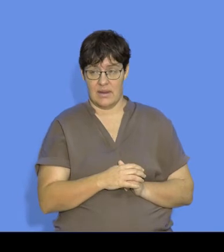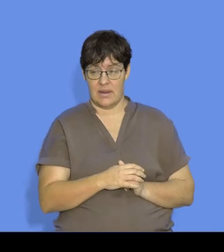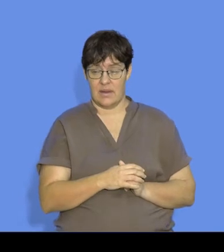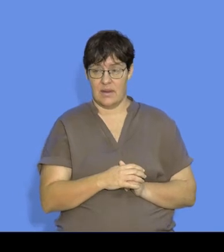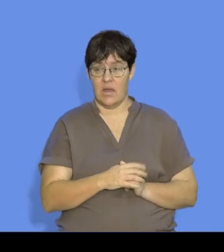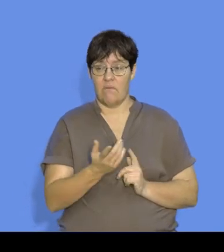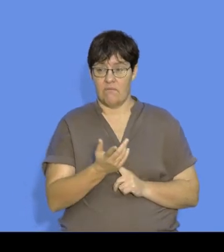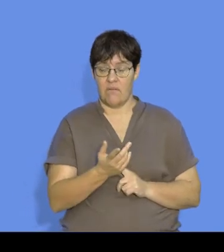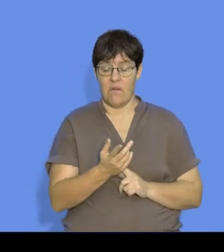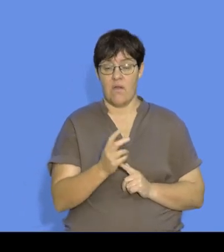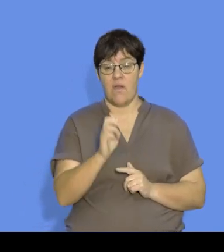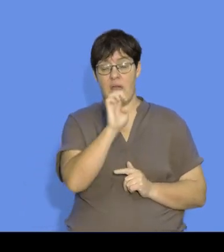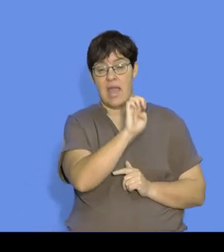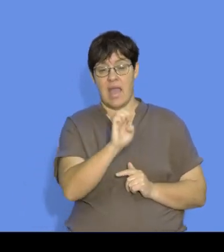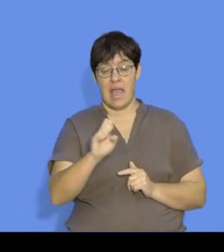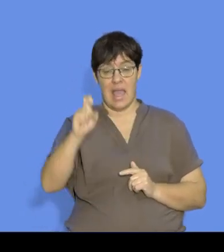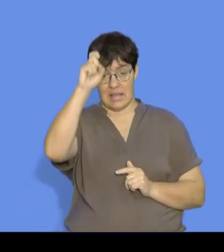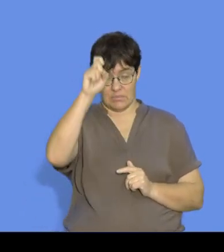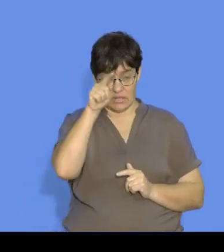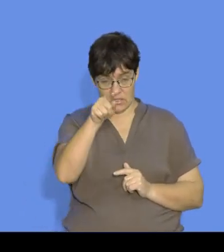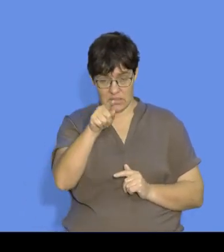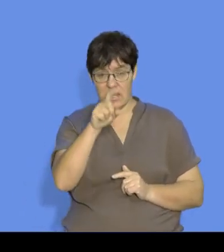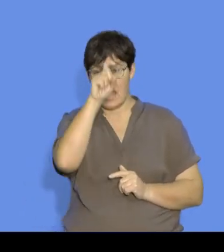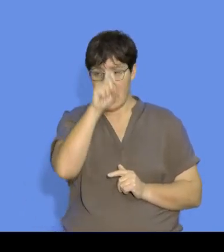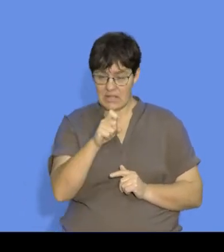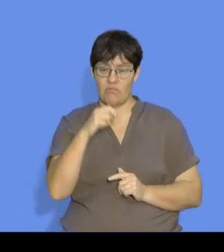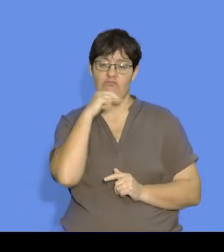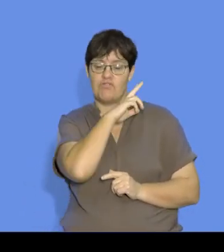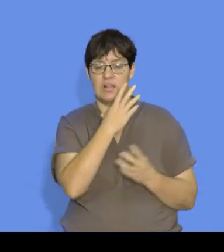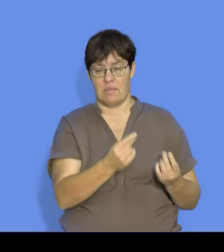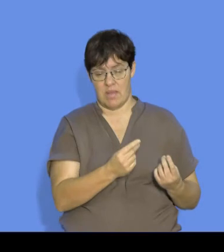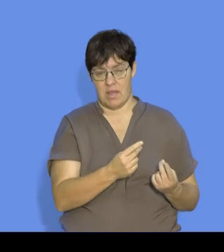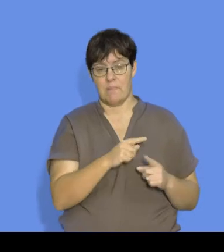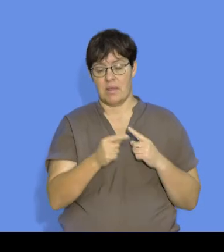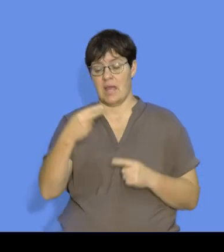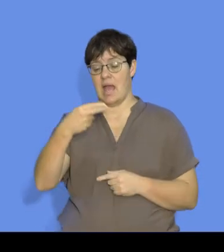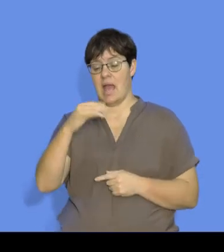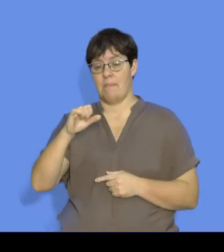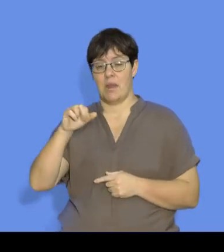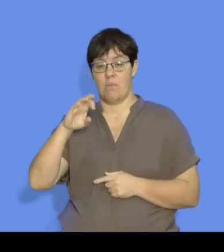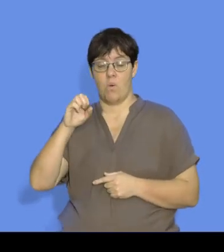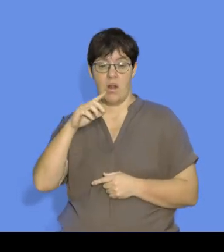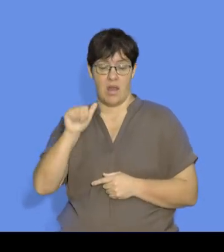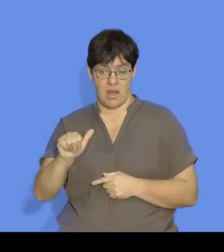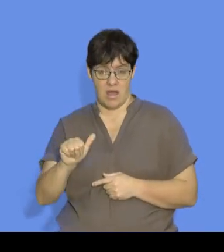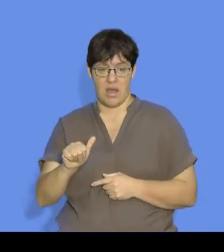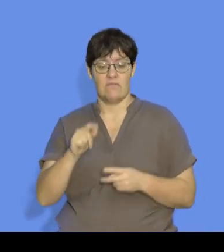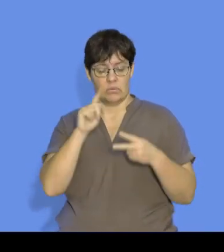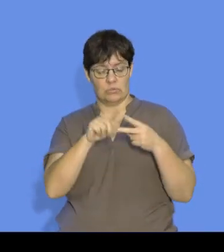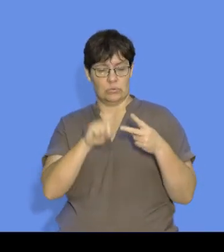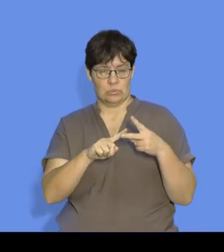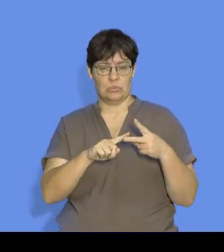an exponential graph will always be x is an element of real numbers, but with a hyperbola, as you saw, there's